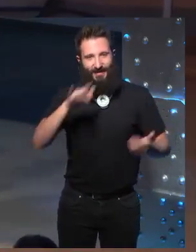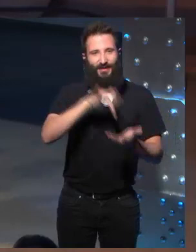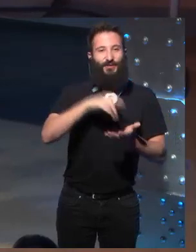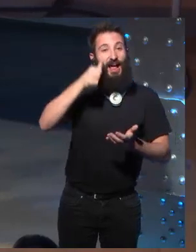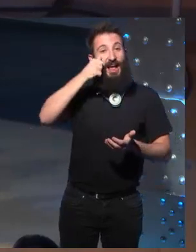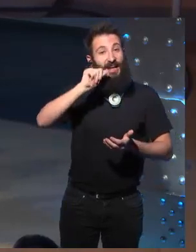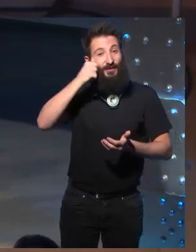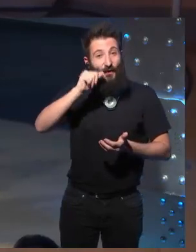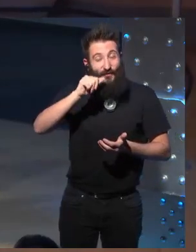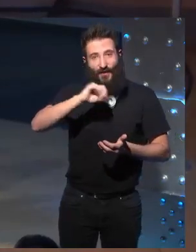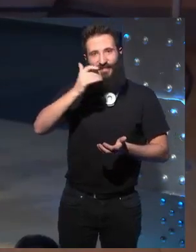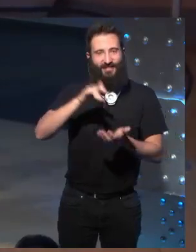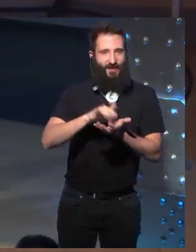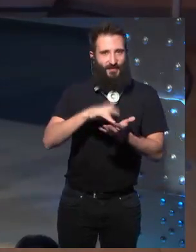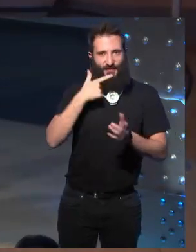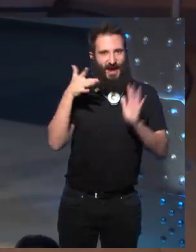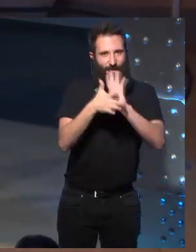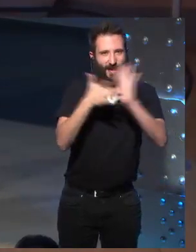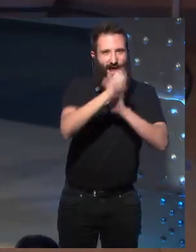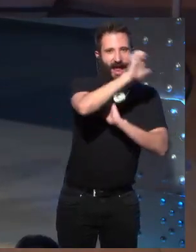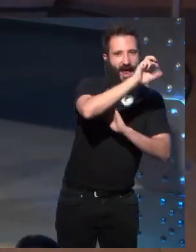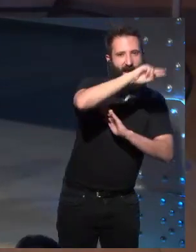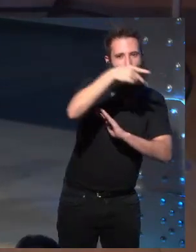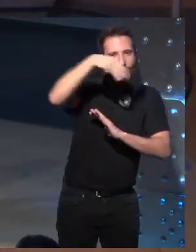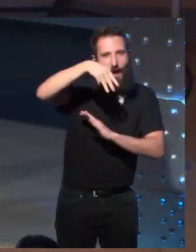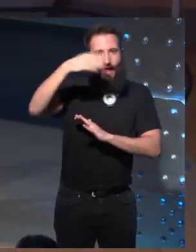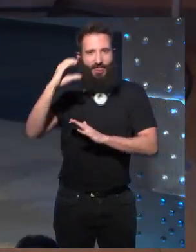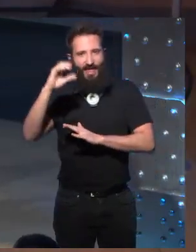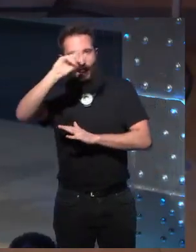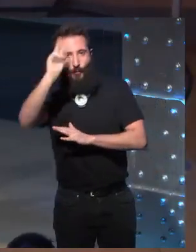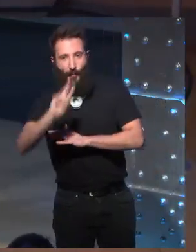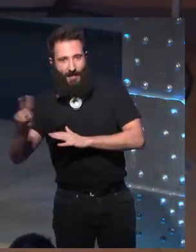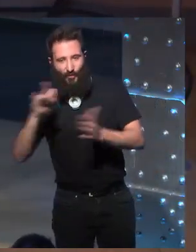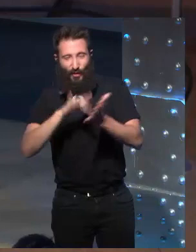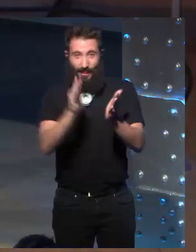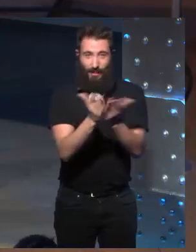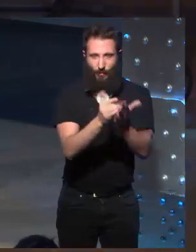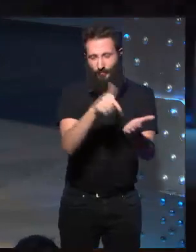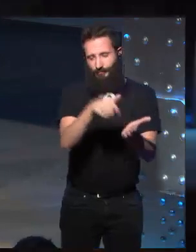So Christophe Galfard has explained to us the theory of